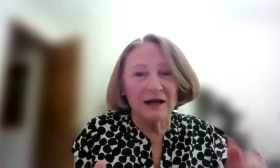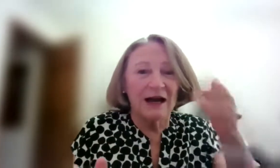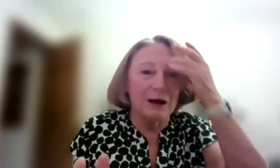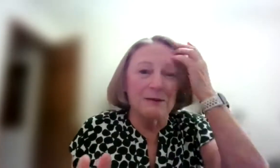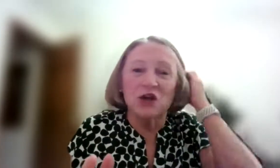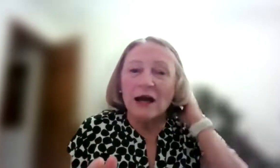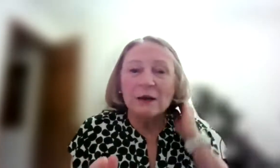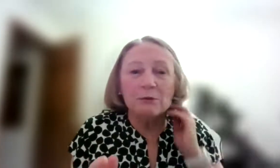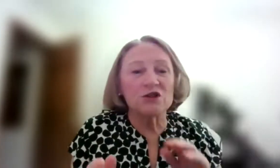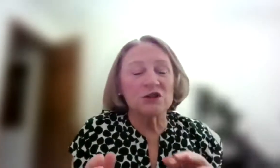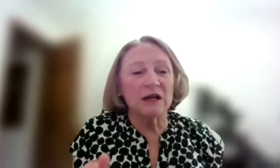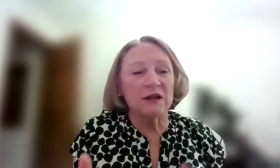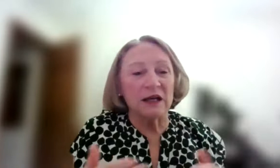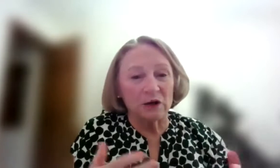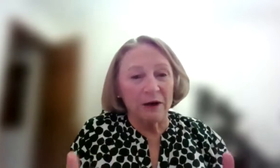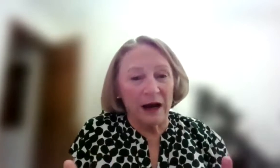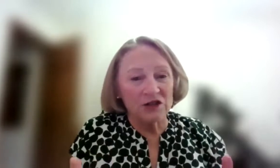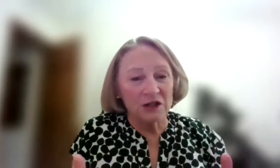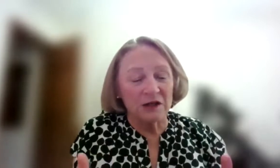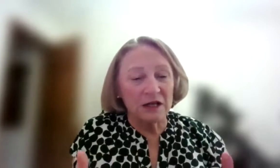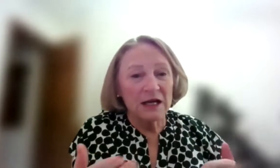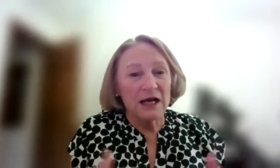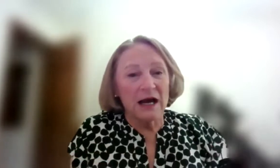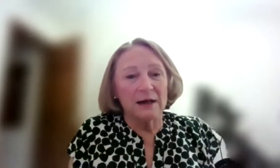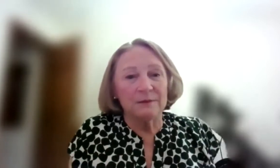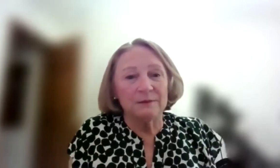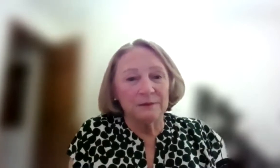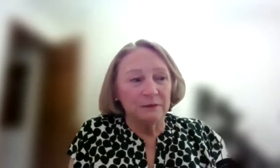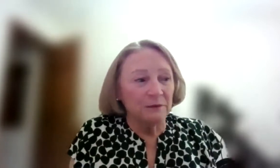here, how much I appreciate the interaction.